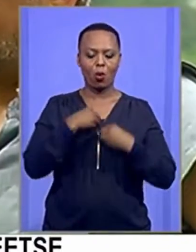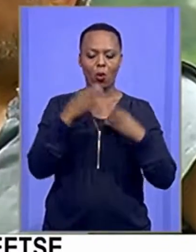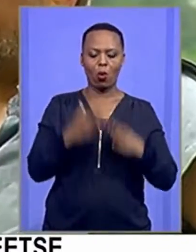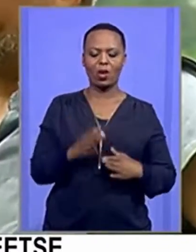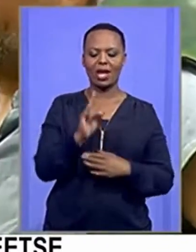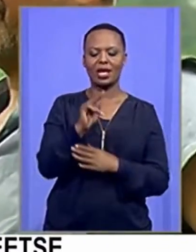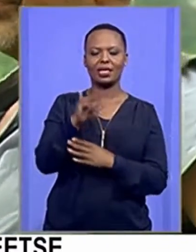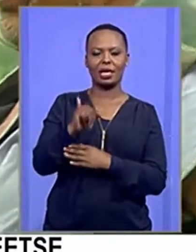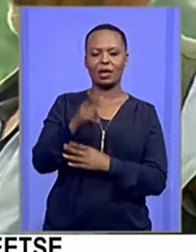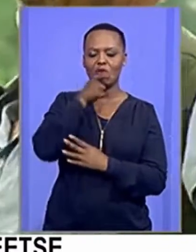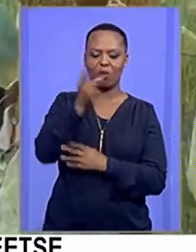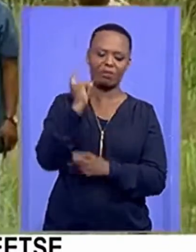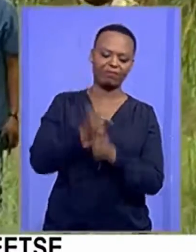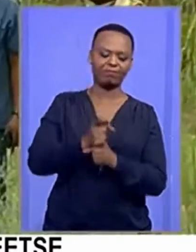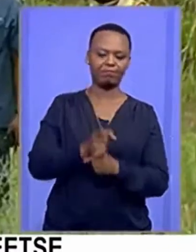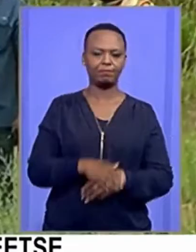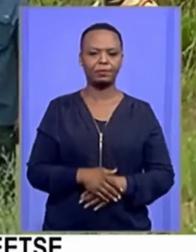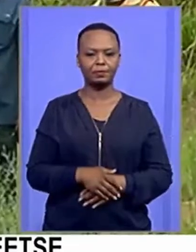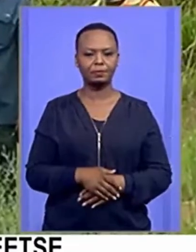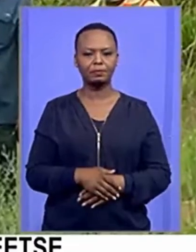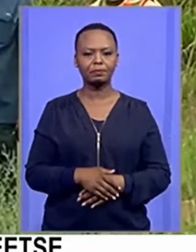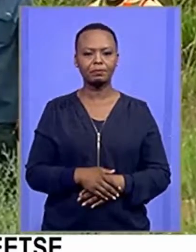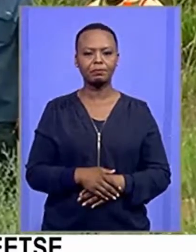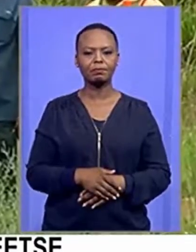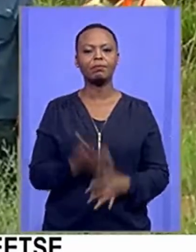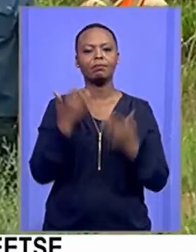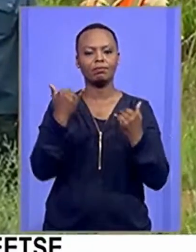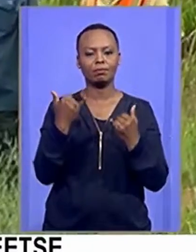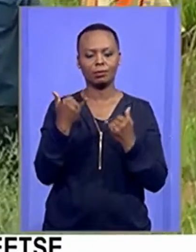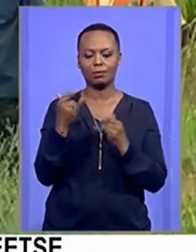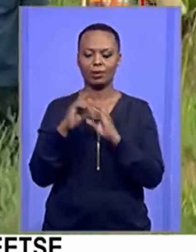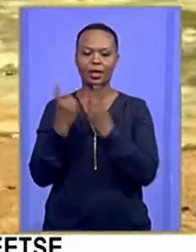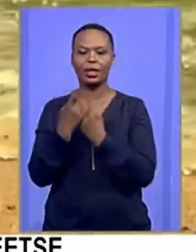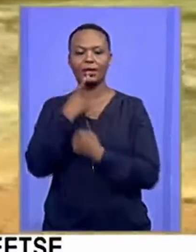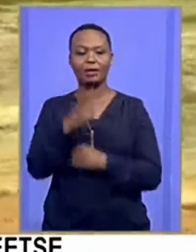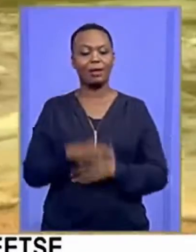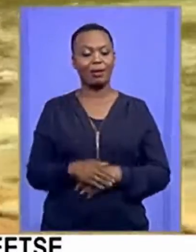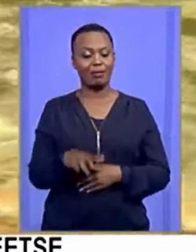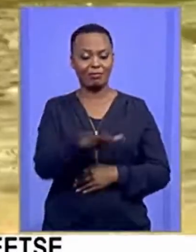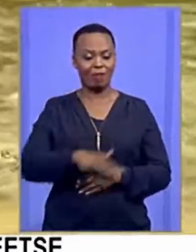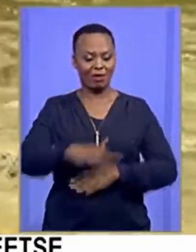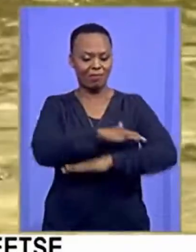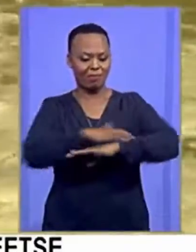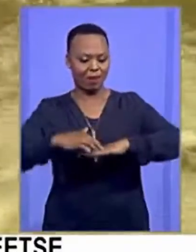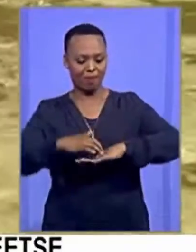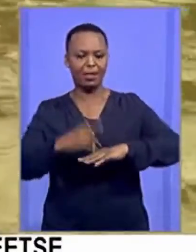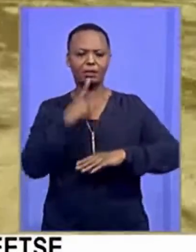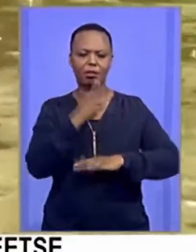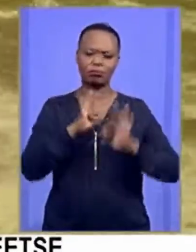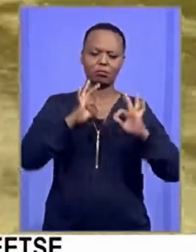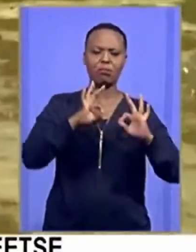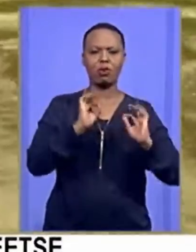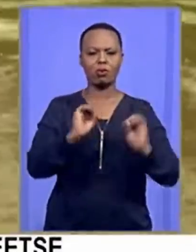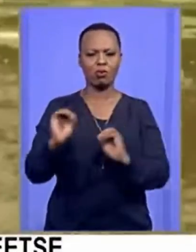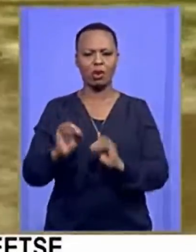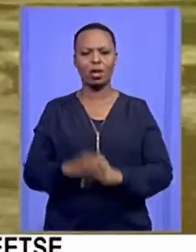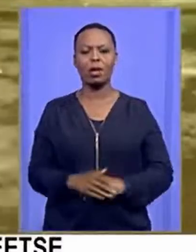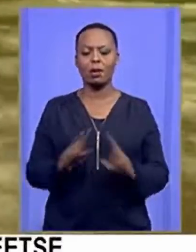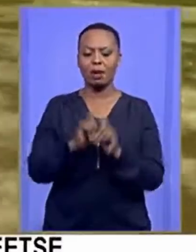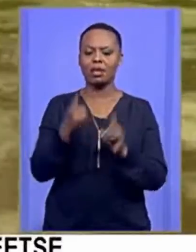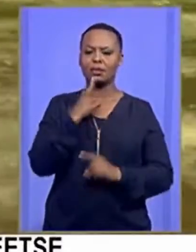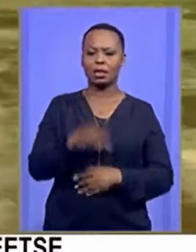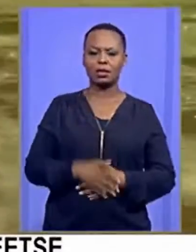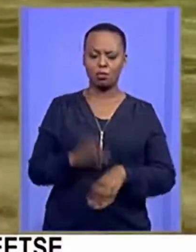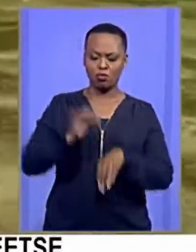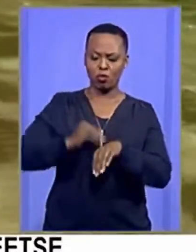o ganne go ntšha maikutlo. Bahlankedi ba phaetše ka thoko ditatofatšo tša gore polasa ye e be e nepilwe. Mola mong wa yona a re mathata a go swana